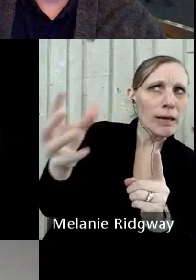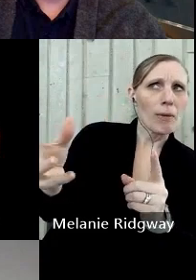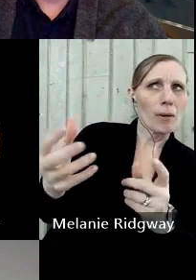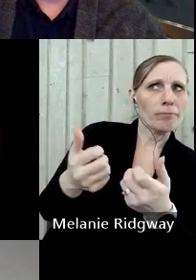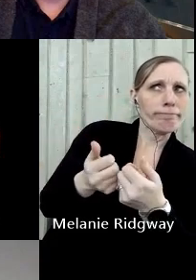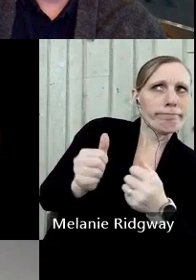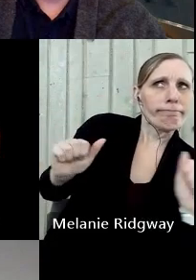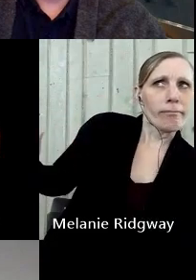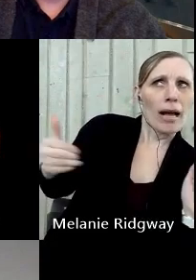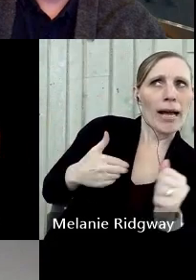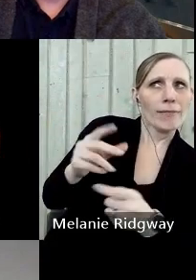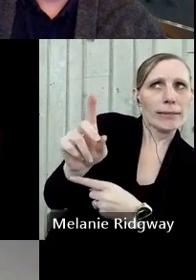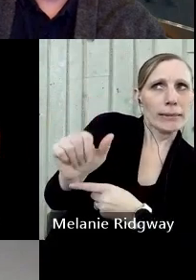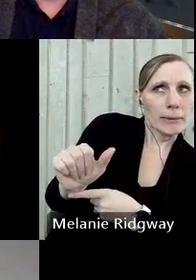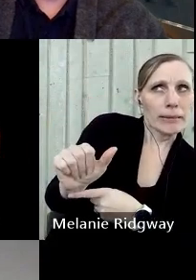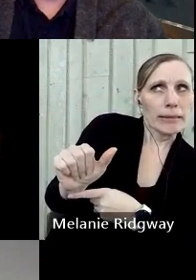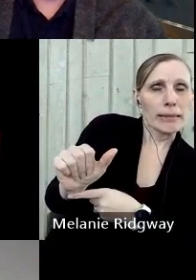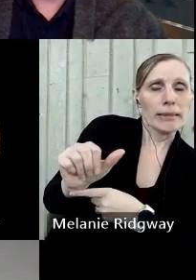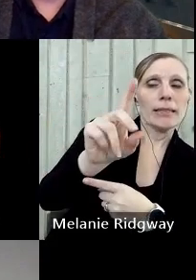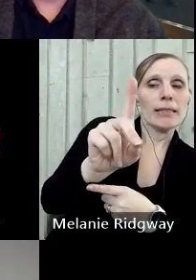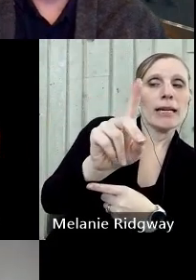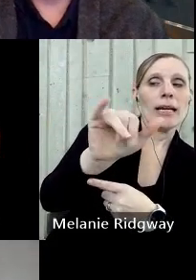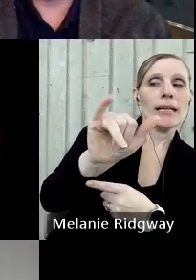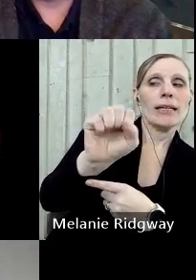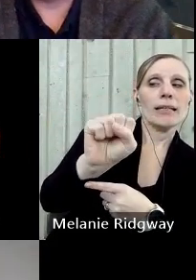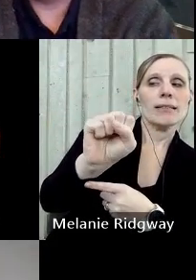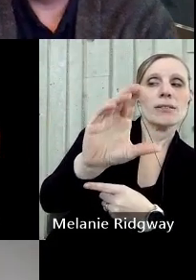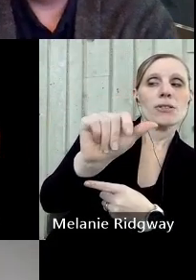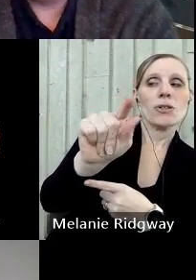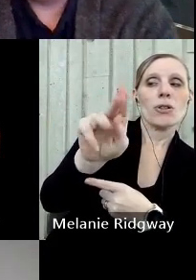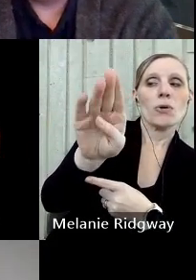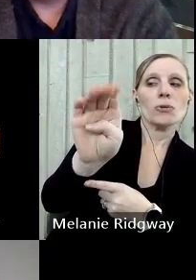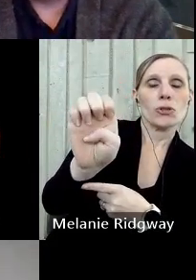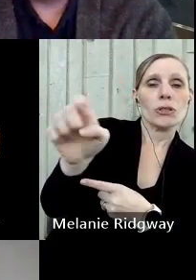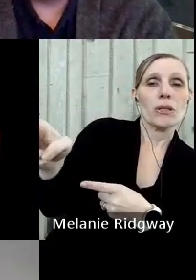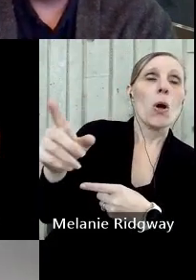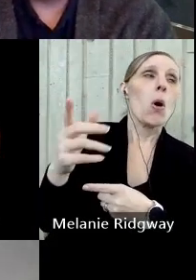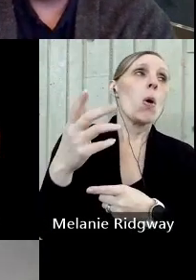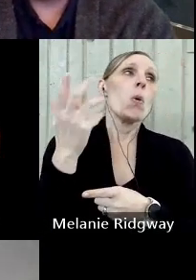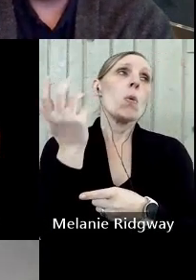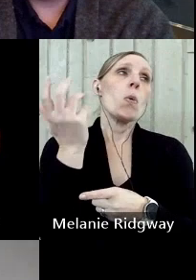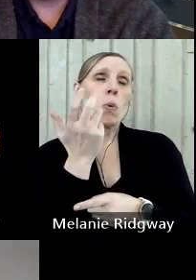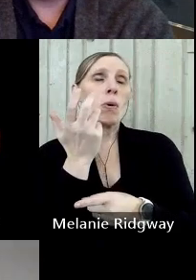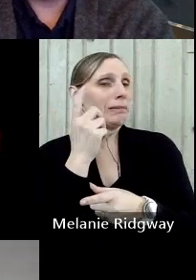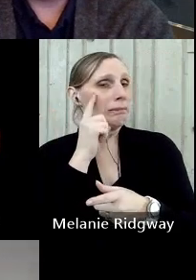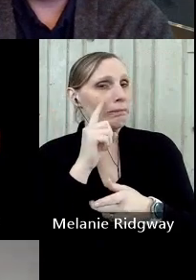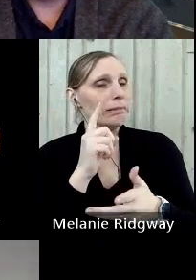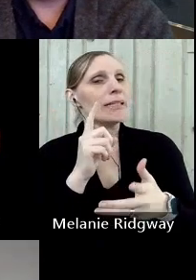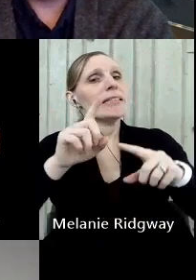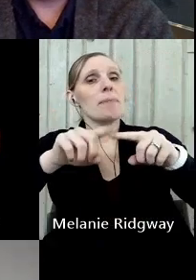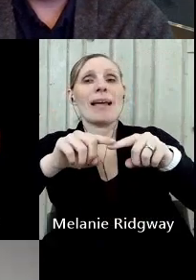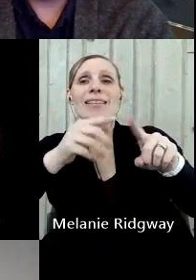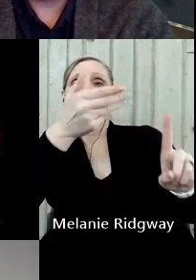That's a difficult question because it's all based on what the individual would like to.